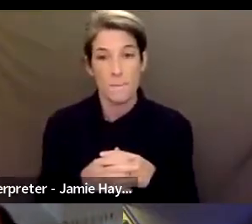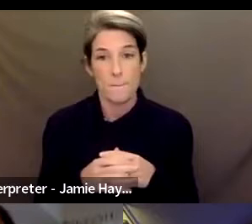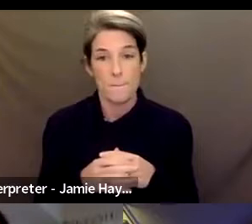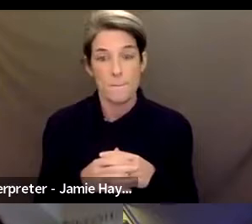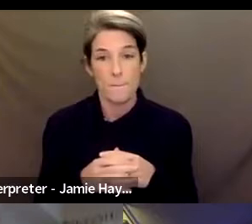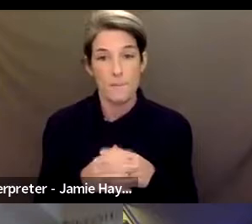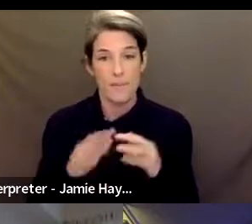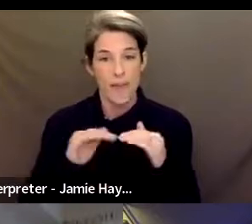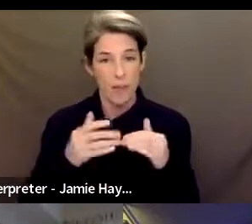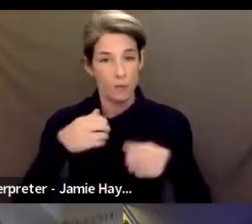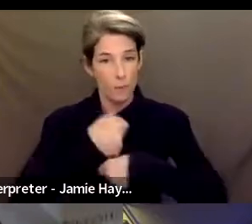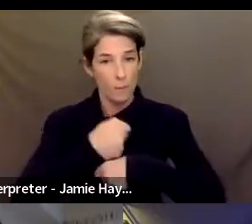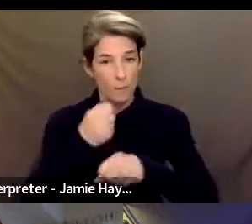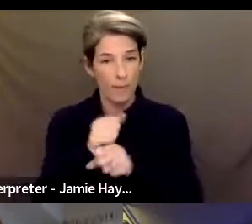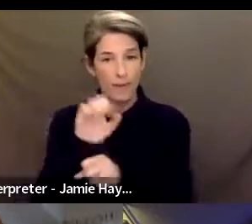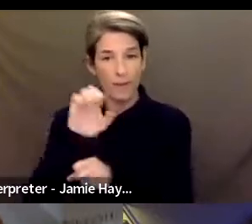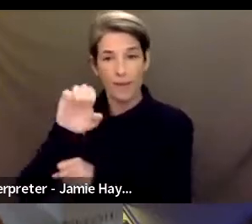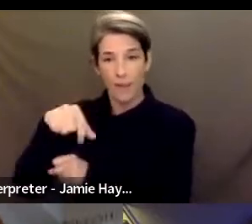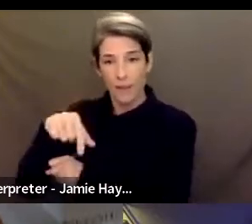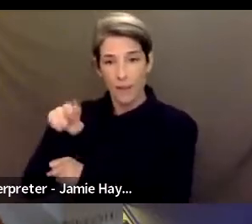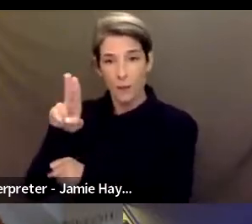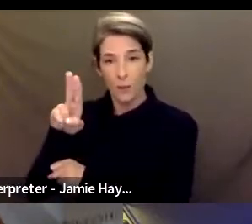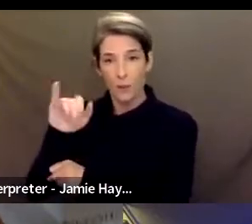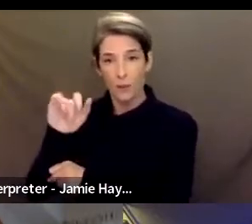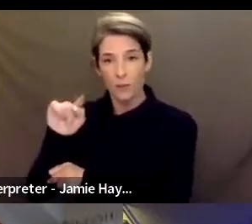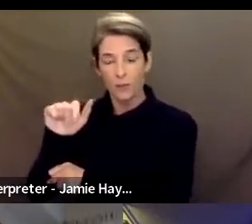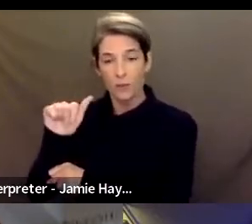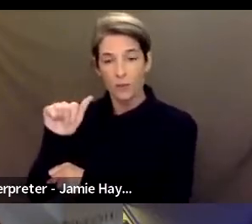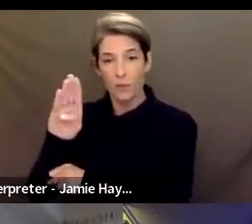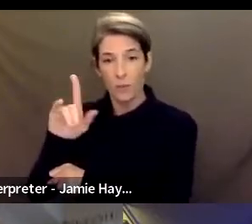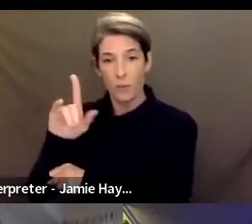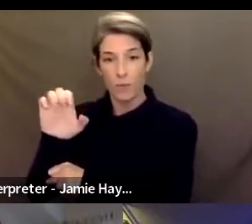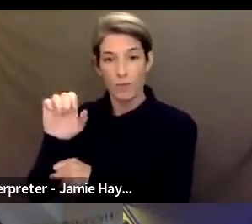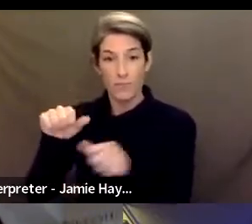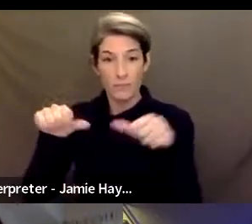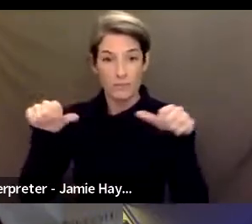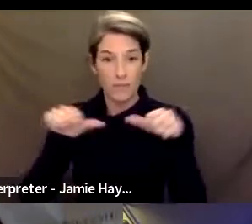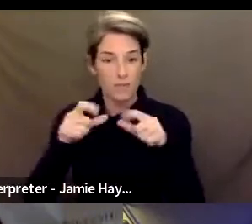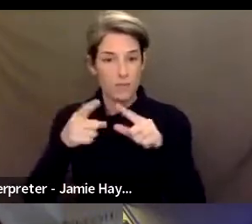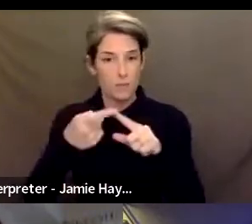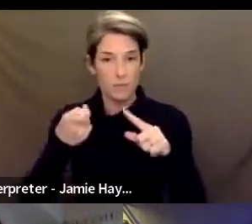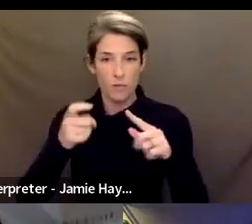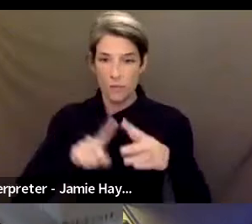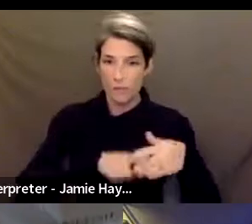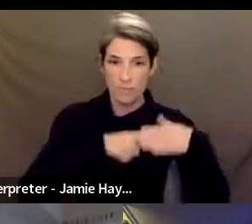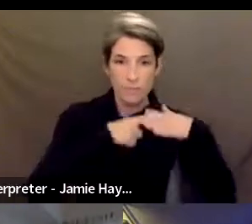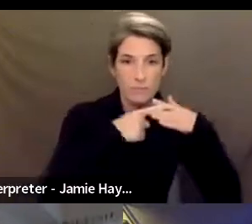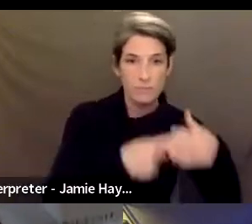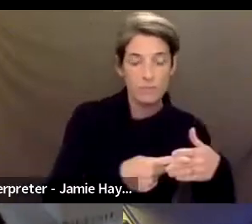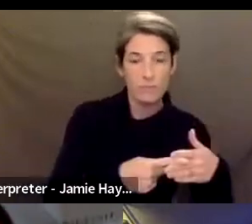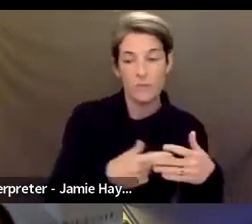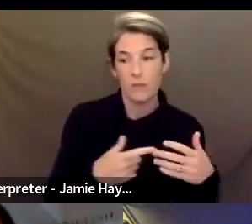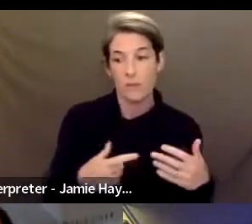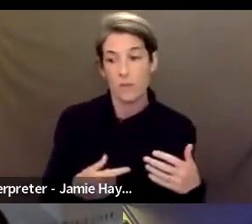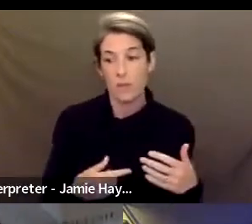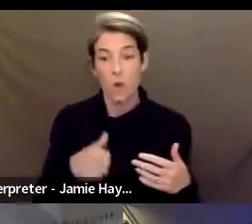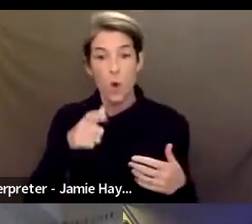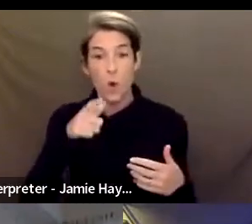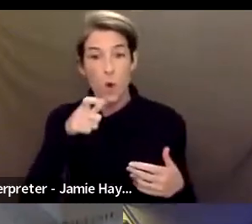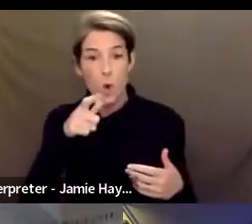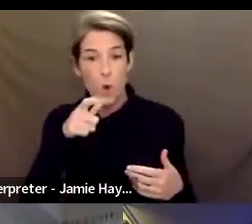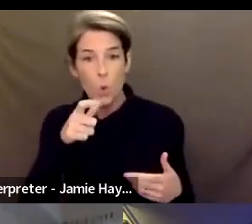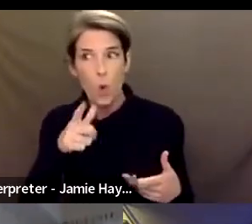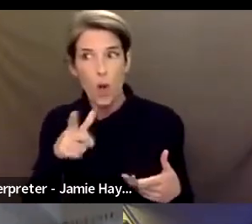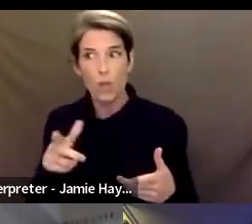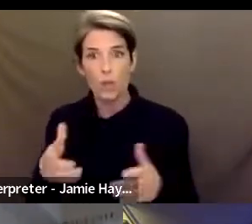an equitable space from the jump. I think being very clear about who you're asking to come into the space,